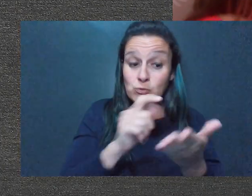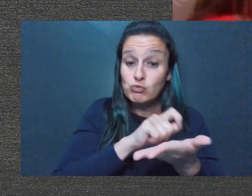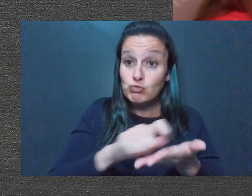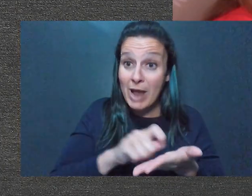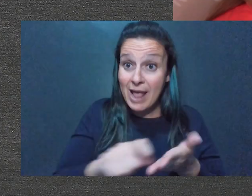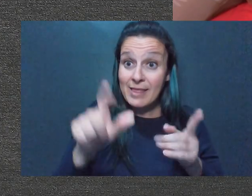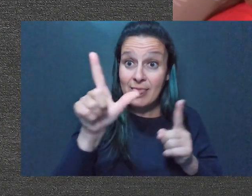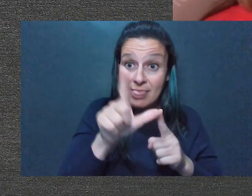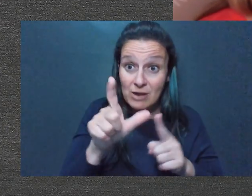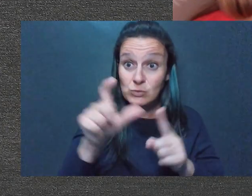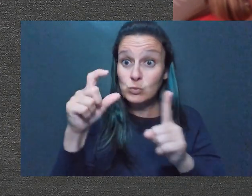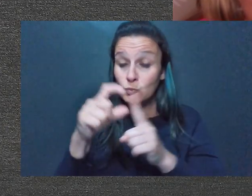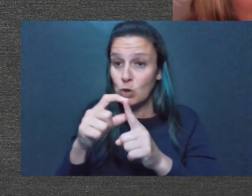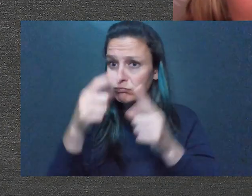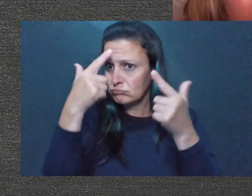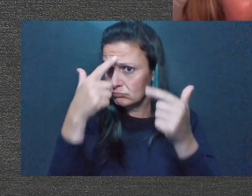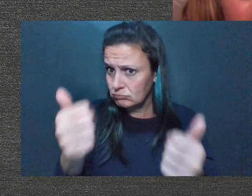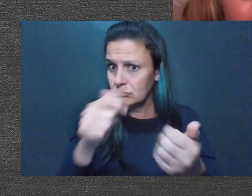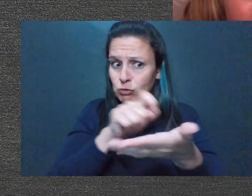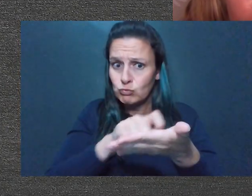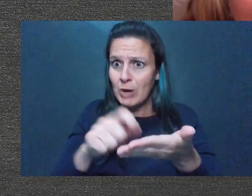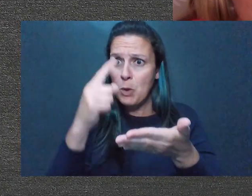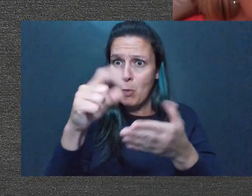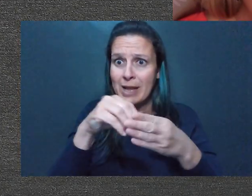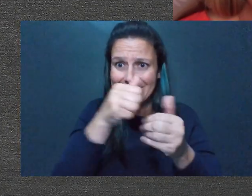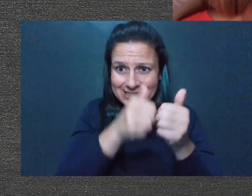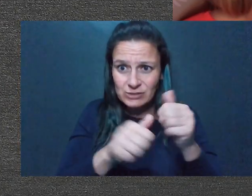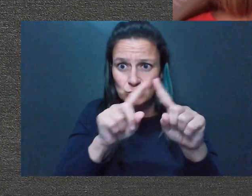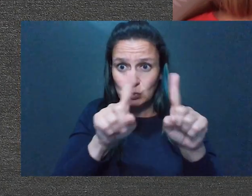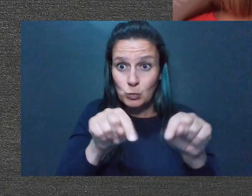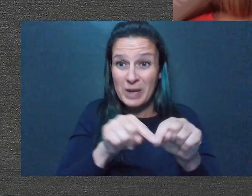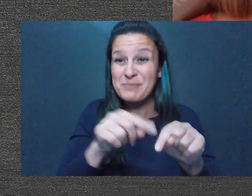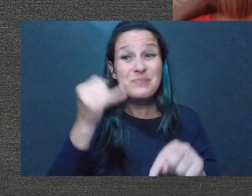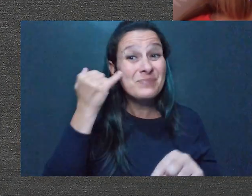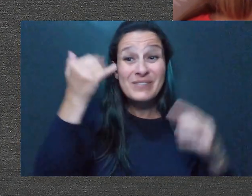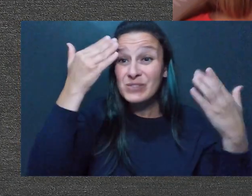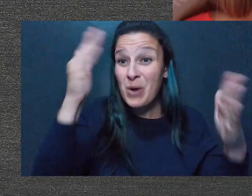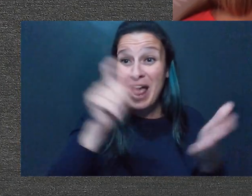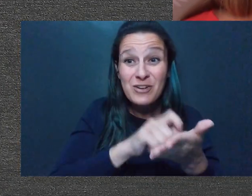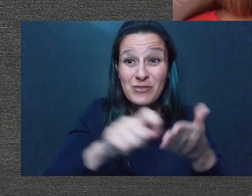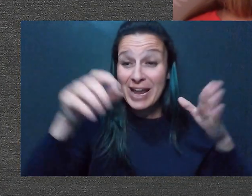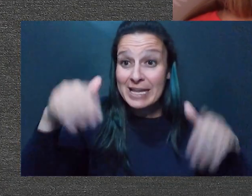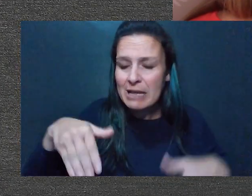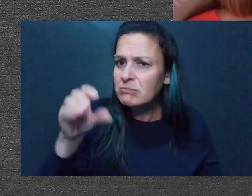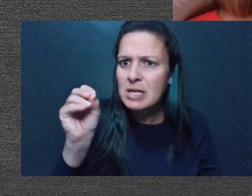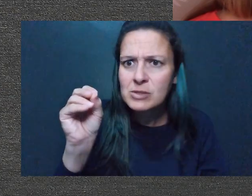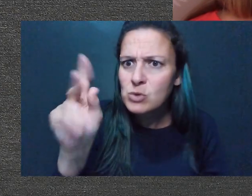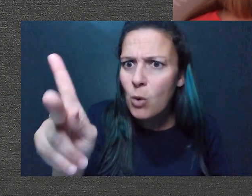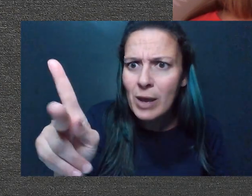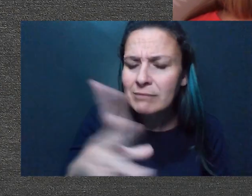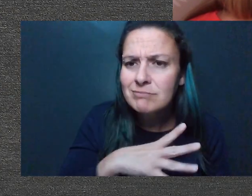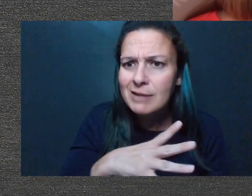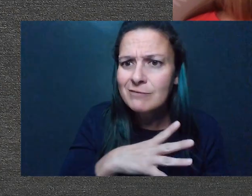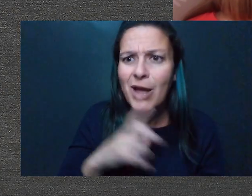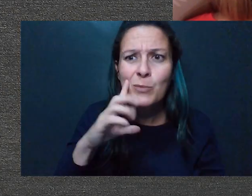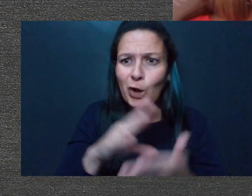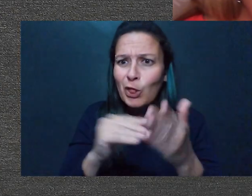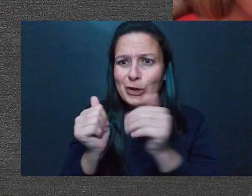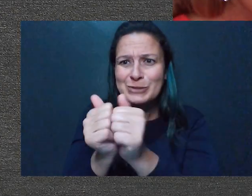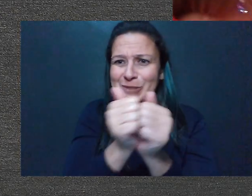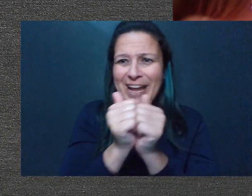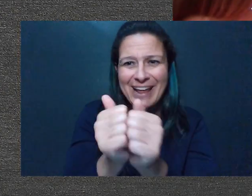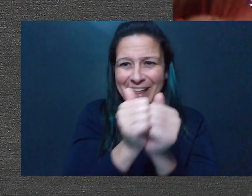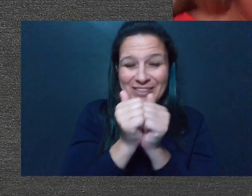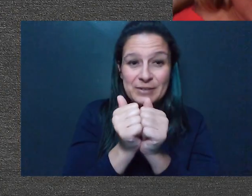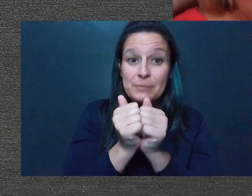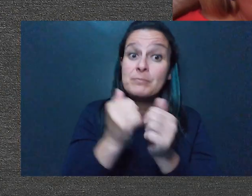words, you can write them 1 in each square. If you don't know how to write yet, that's okay. That's why we're learning together.